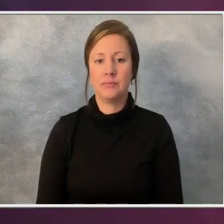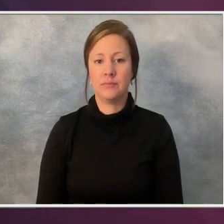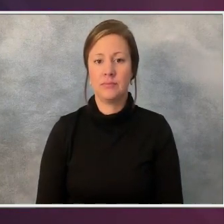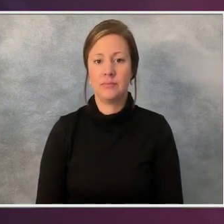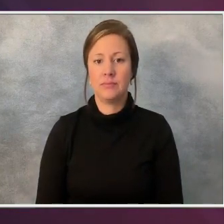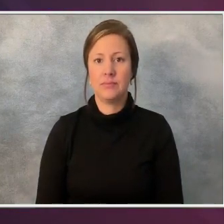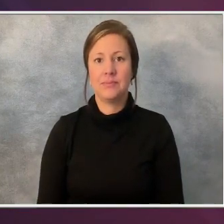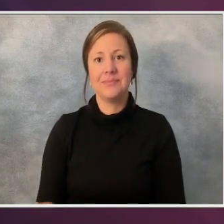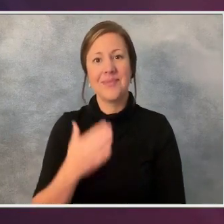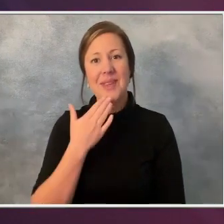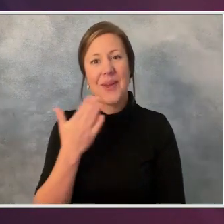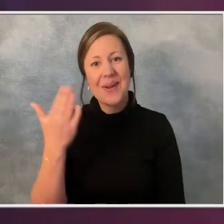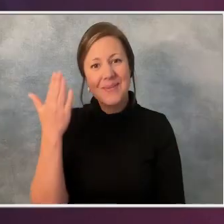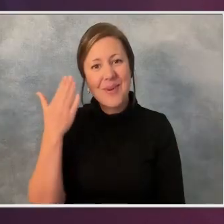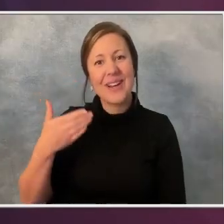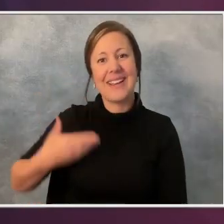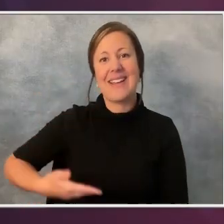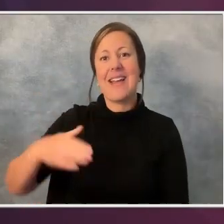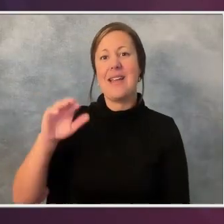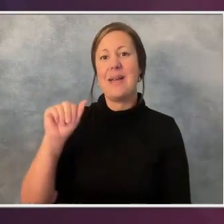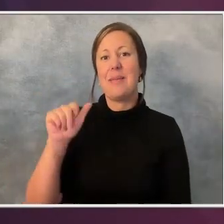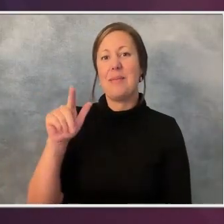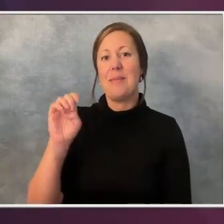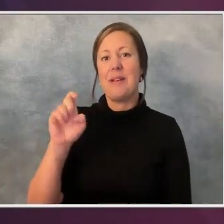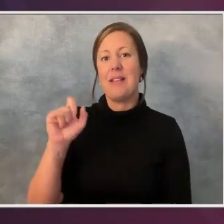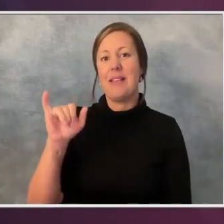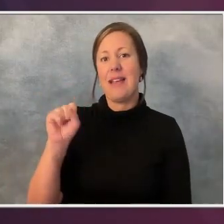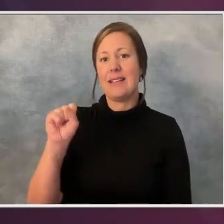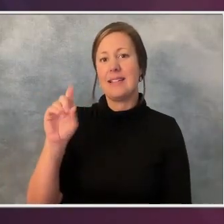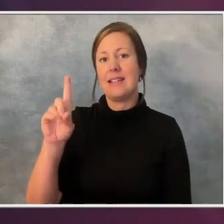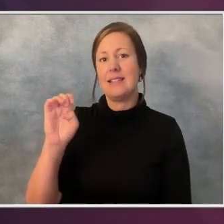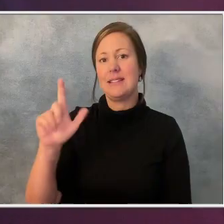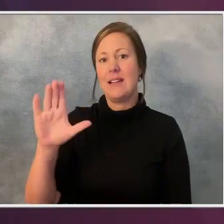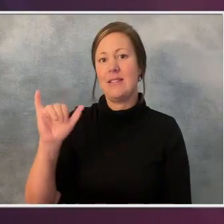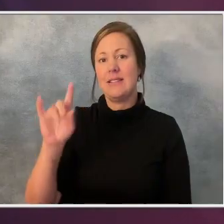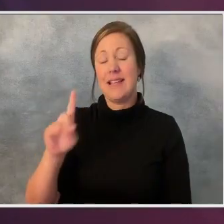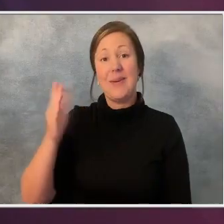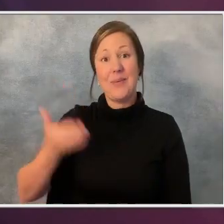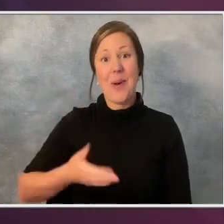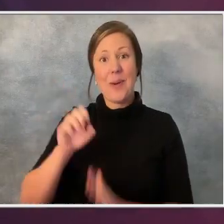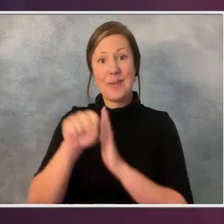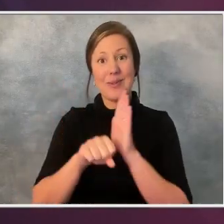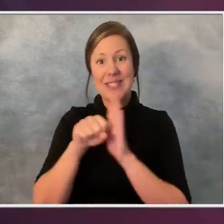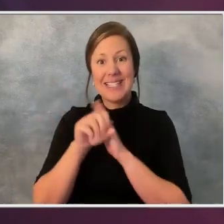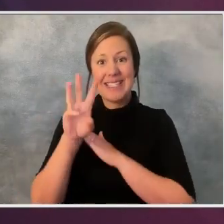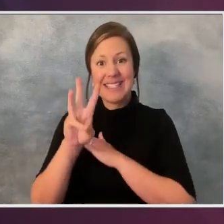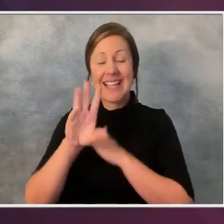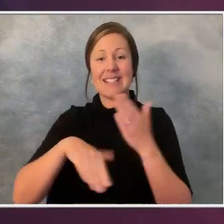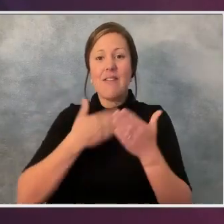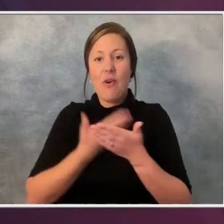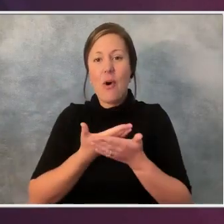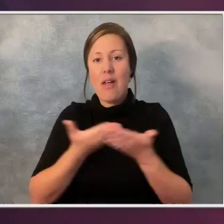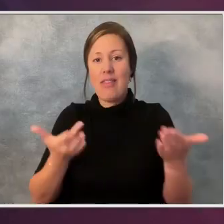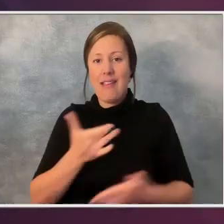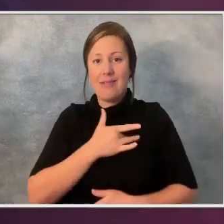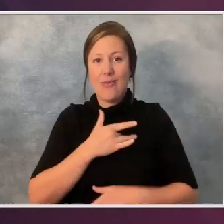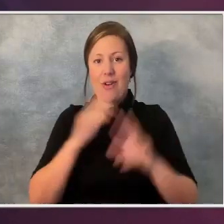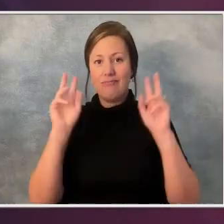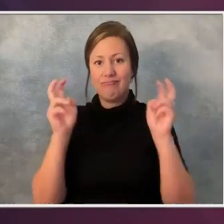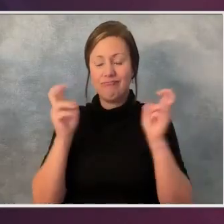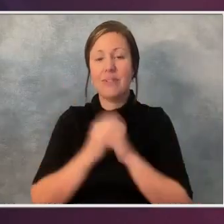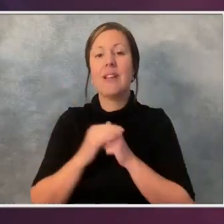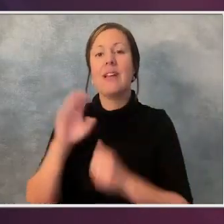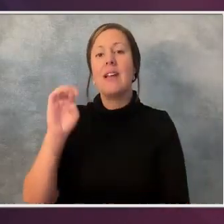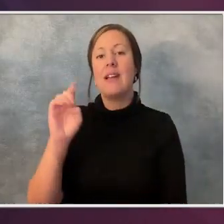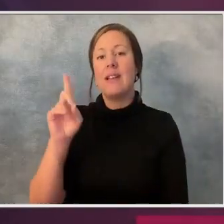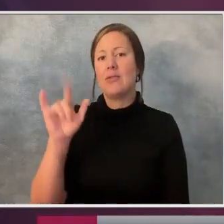Good morning, I'm Alexis Del Cid. Welcome to season 6 of All Things Heart. Eddie Taylor's health journey has been anything but